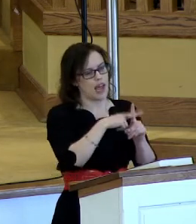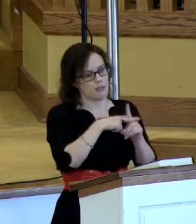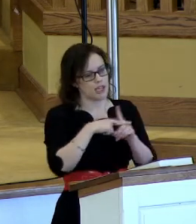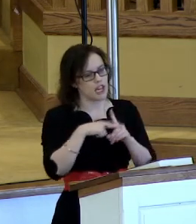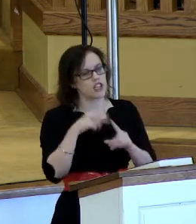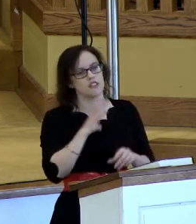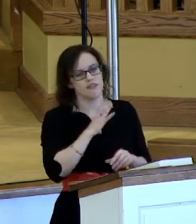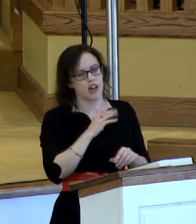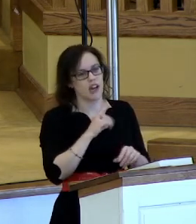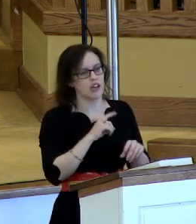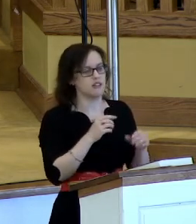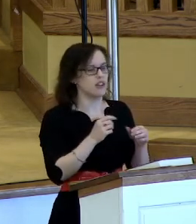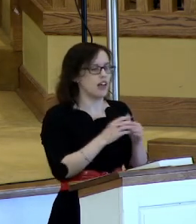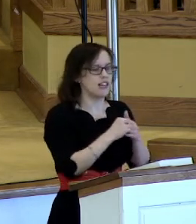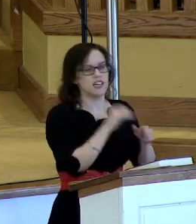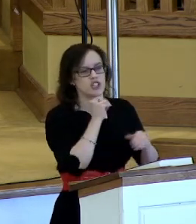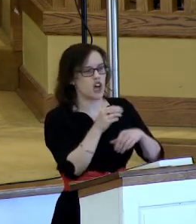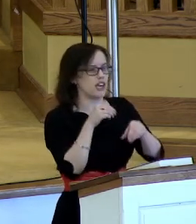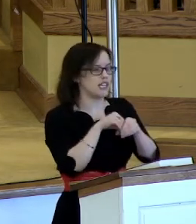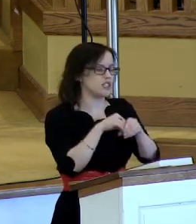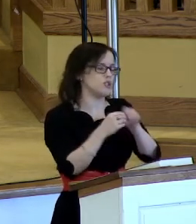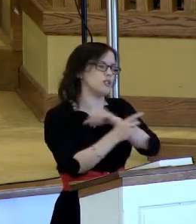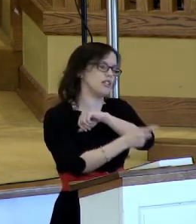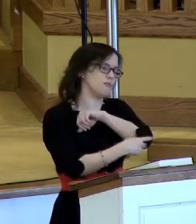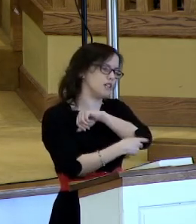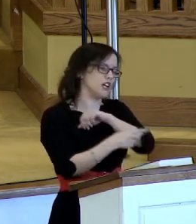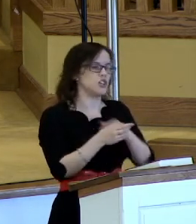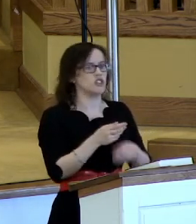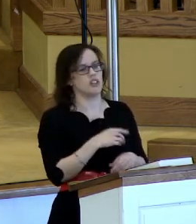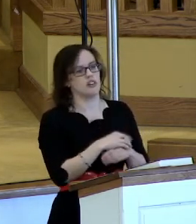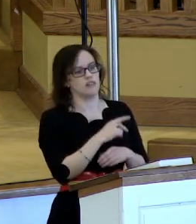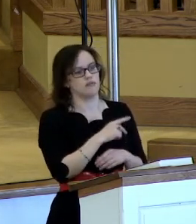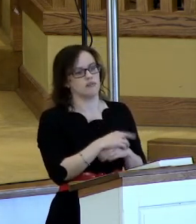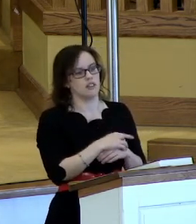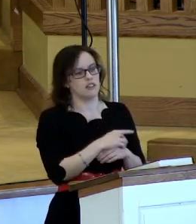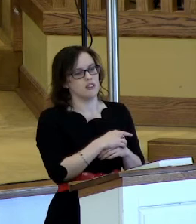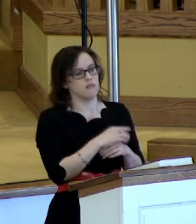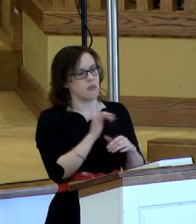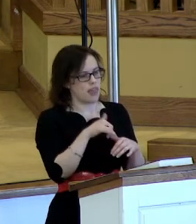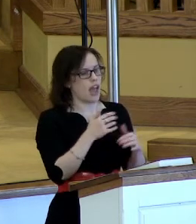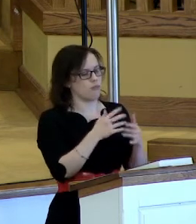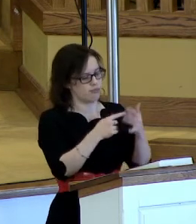Lead us not into temptation, but deliver us from evil. For thine is the kingdom, the power, the glory forever. Amen. But he